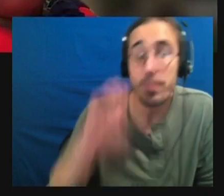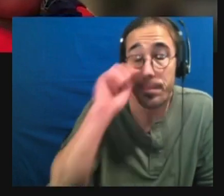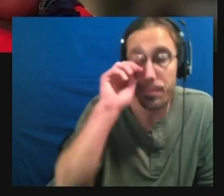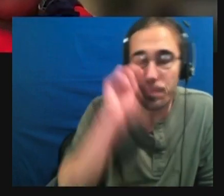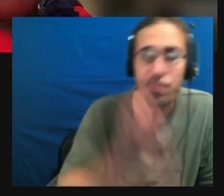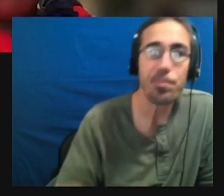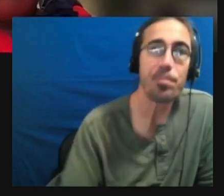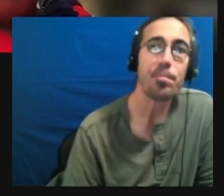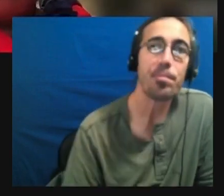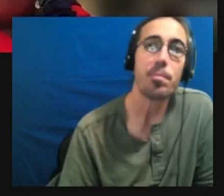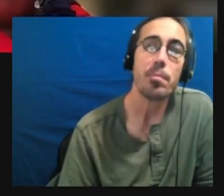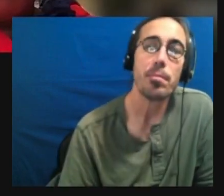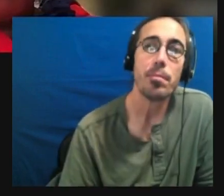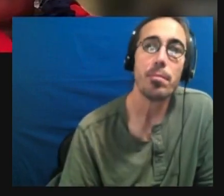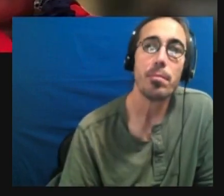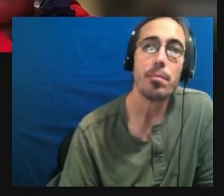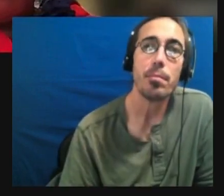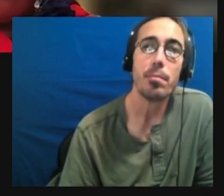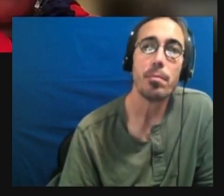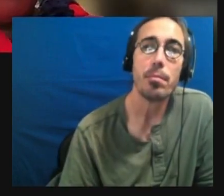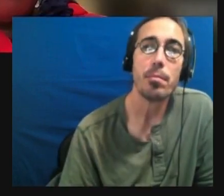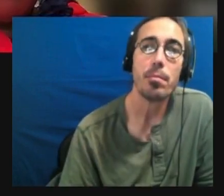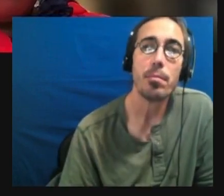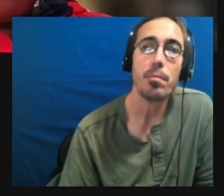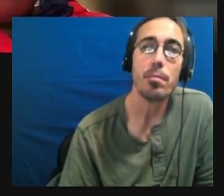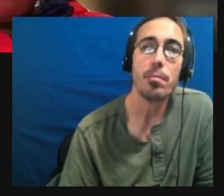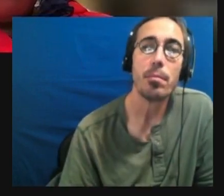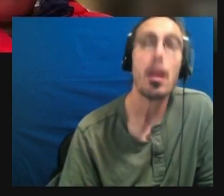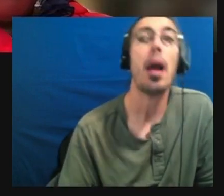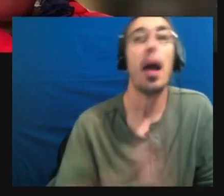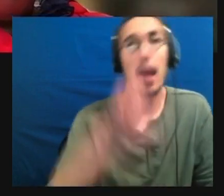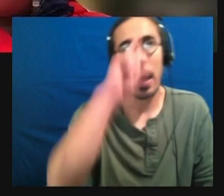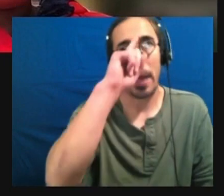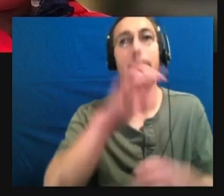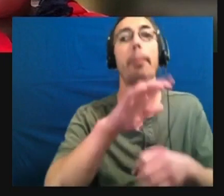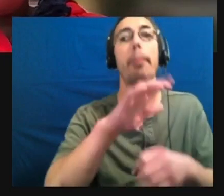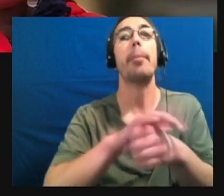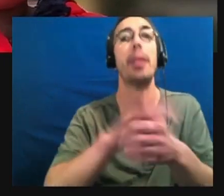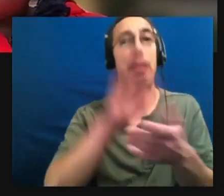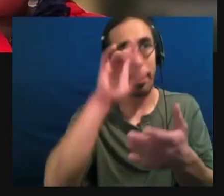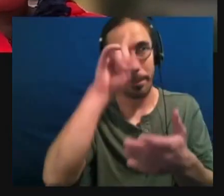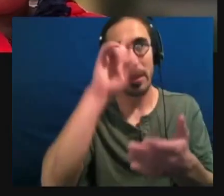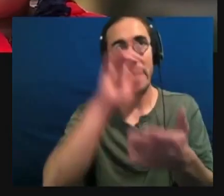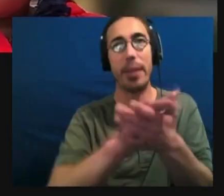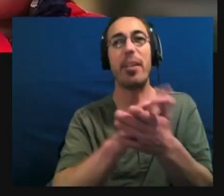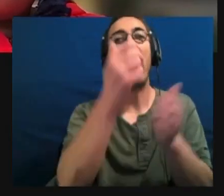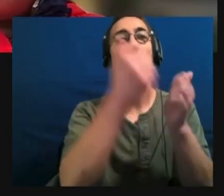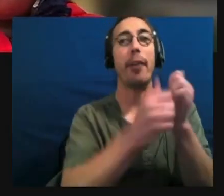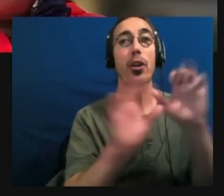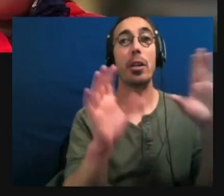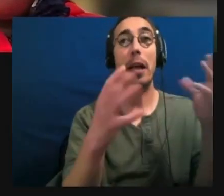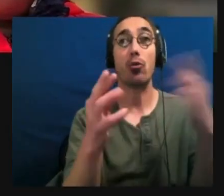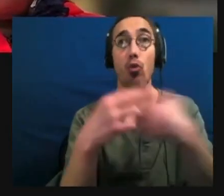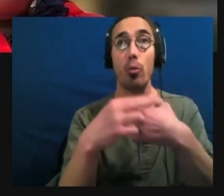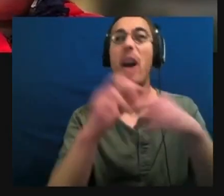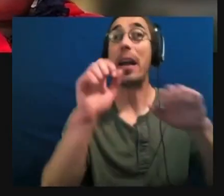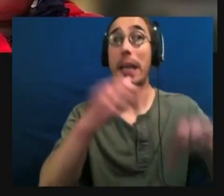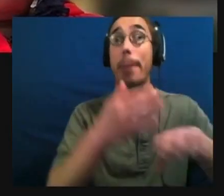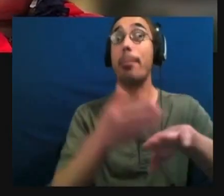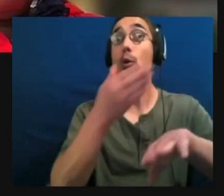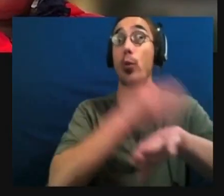I think there's a lot of room for improvement in every classroom. A